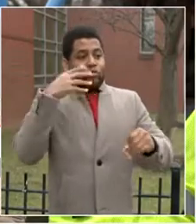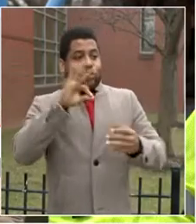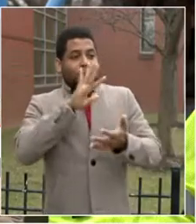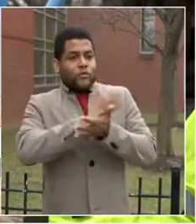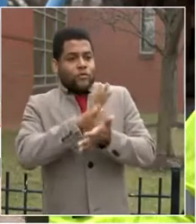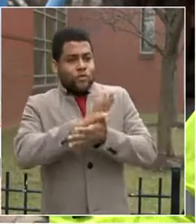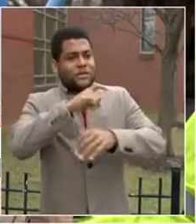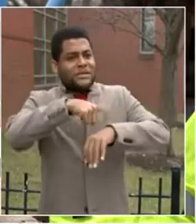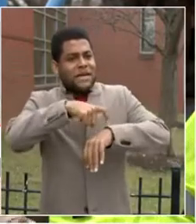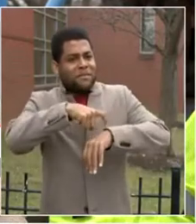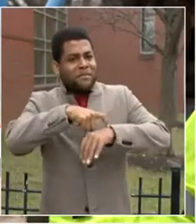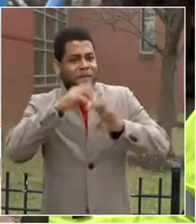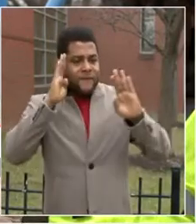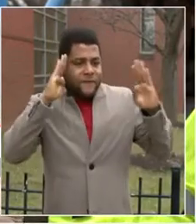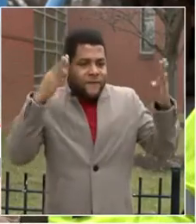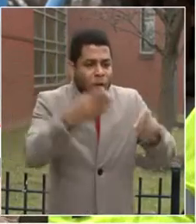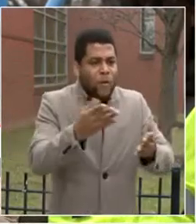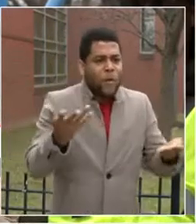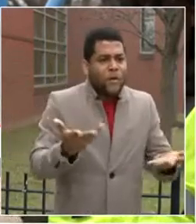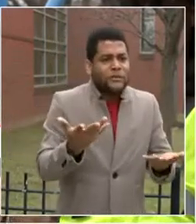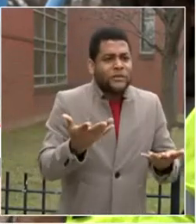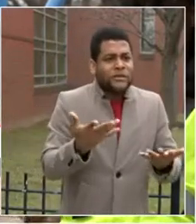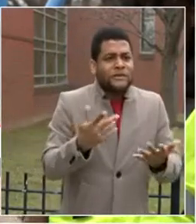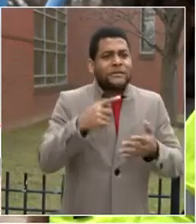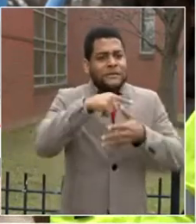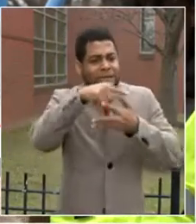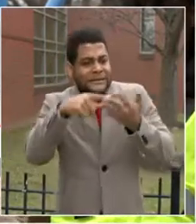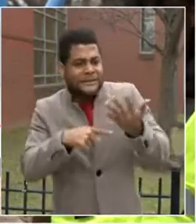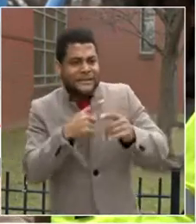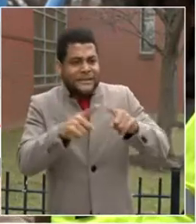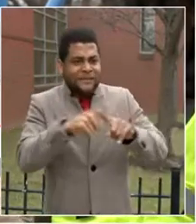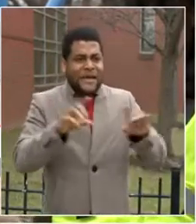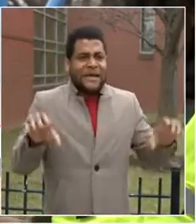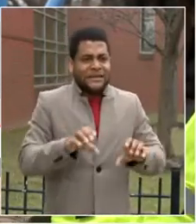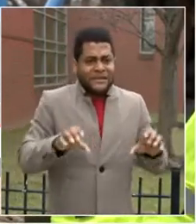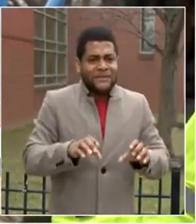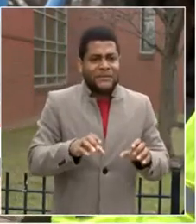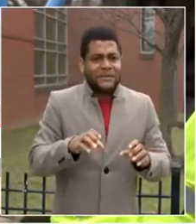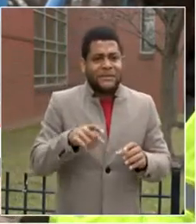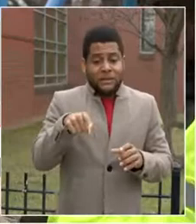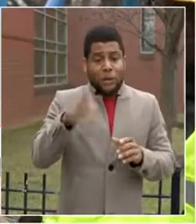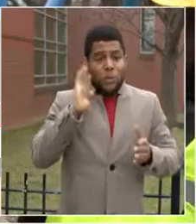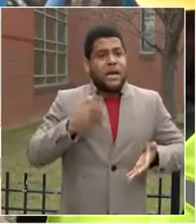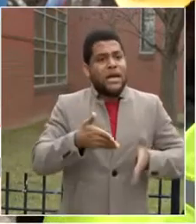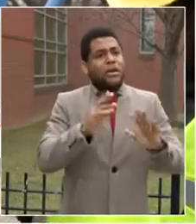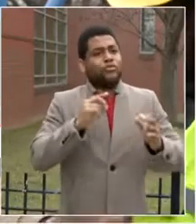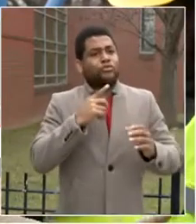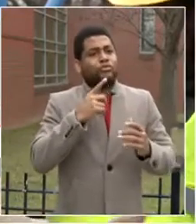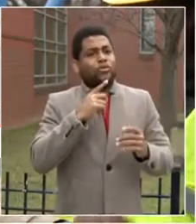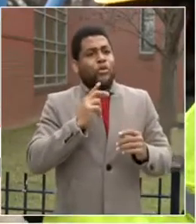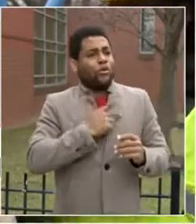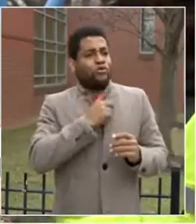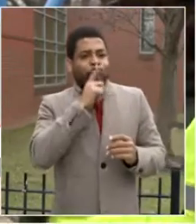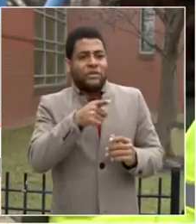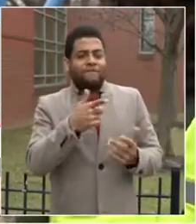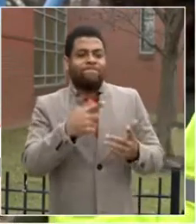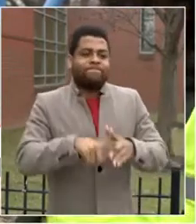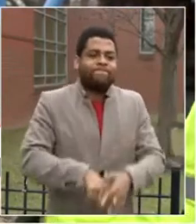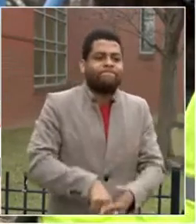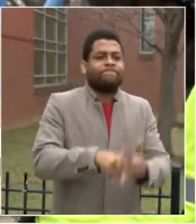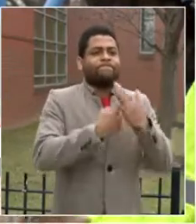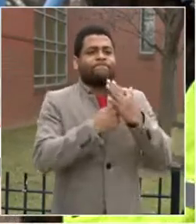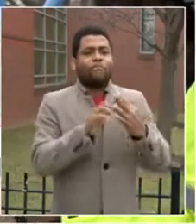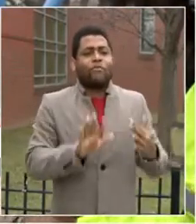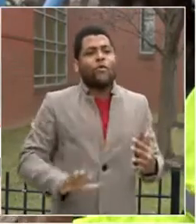our community. And this investment will allow us to turbocharge our impact across the district. Mayor Bowser has mentioned some of